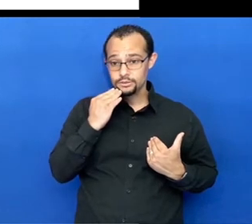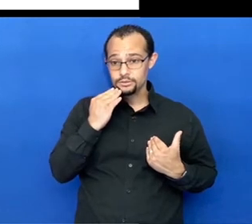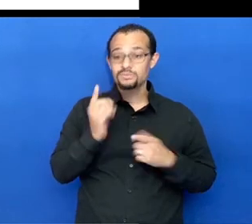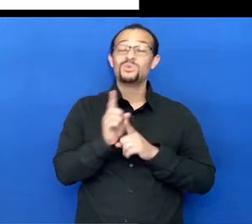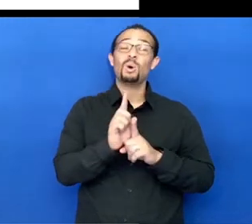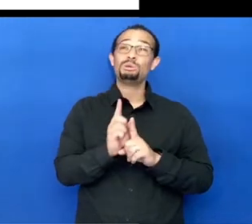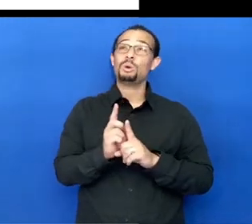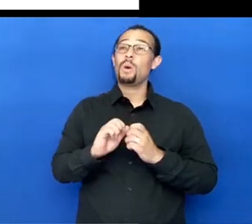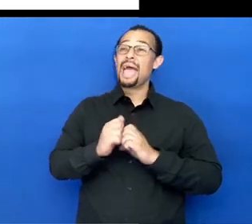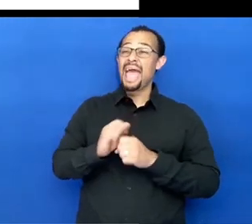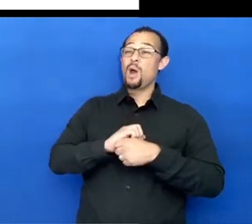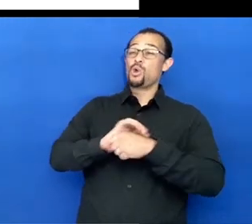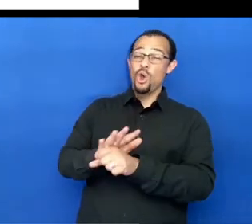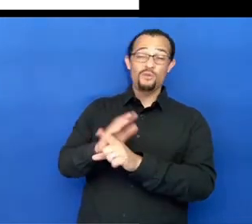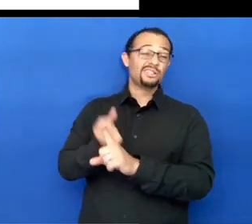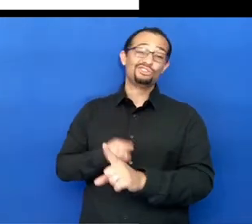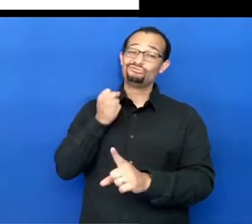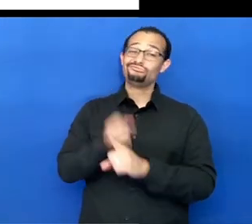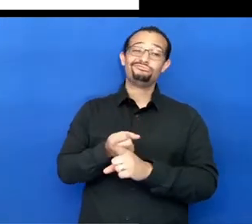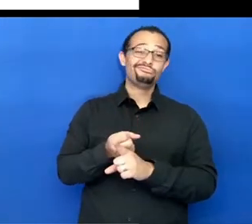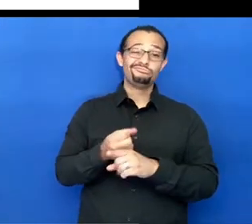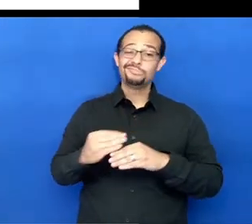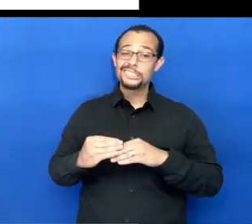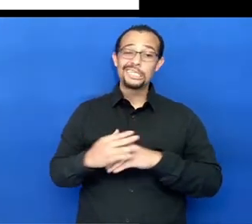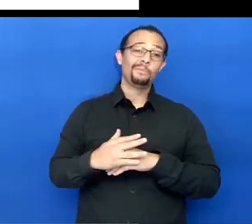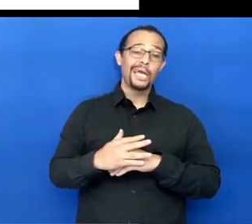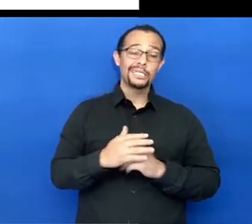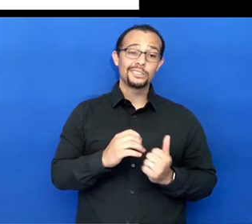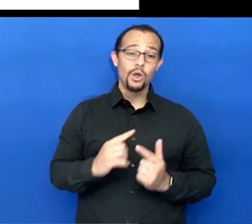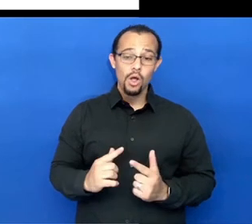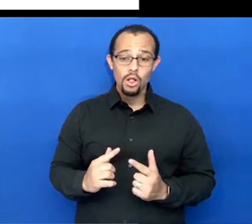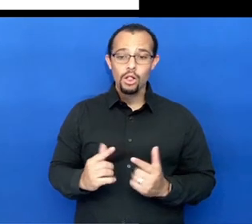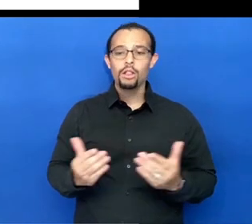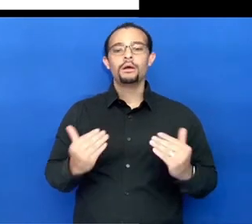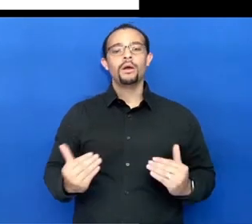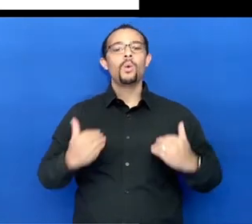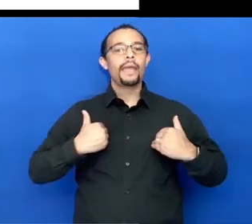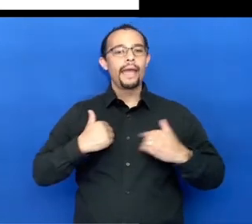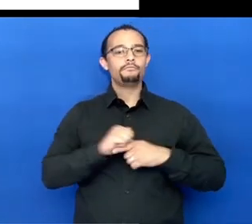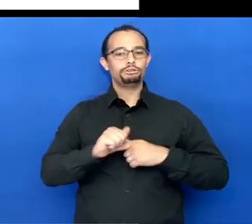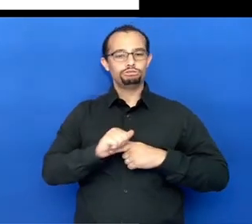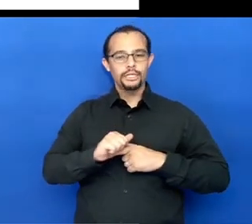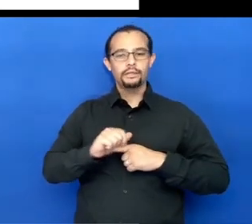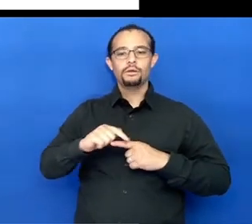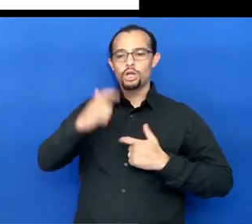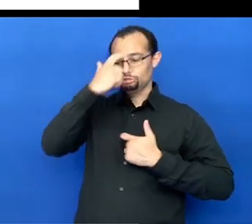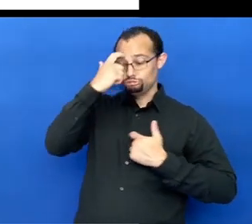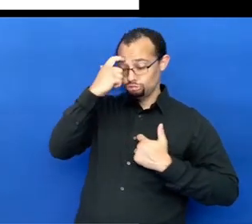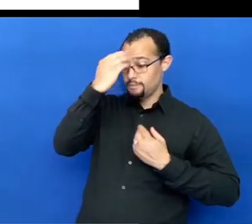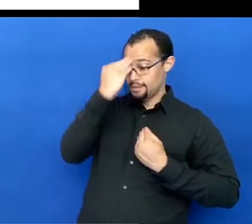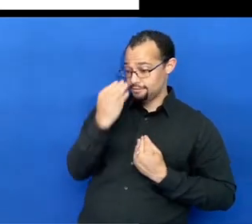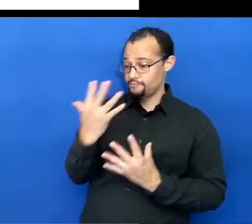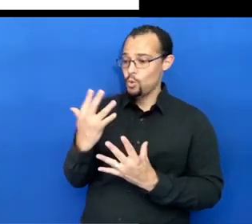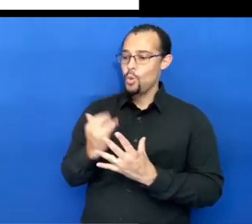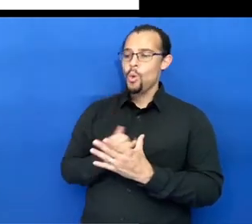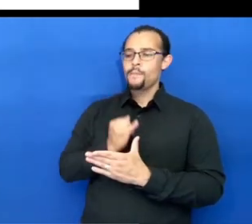profession, as well as the impact of COVID or just life experiences overall. We also have